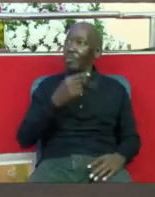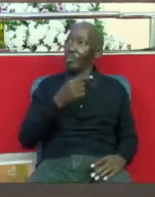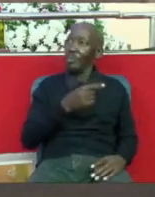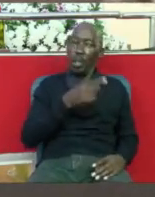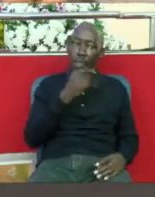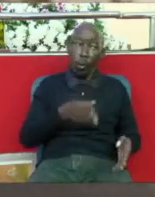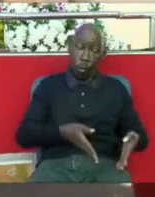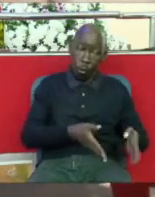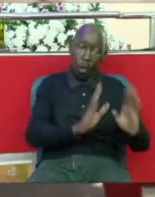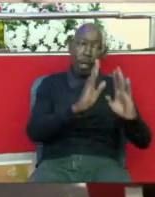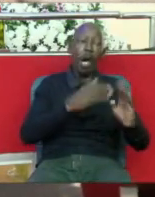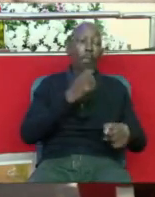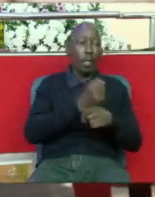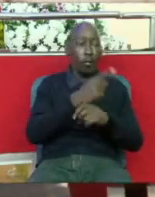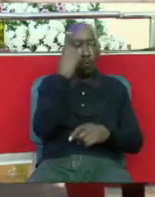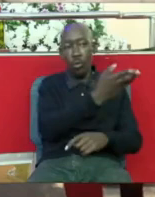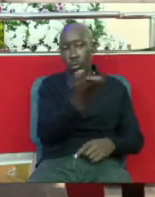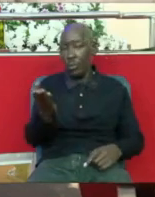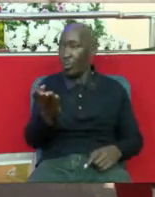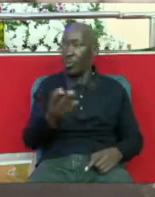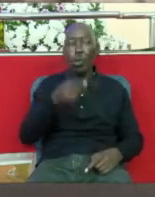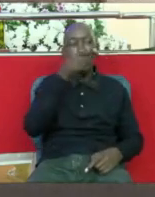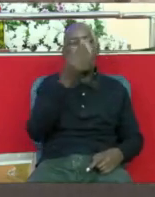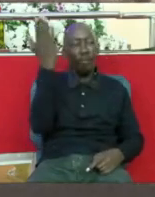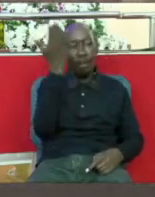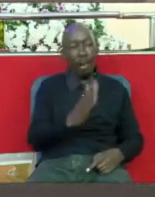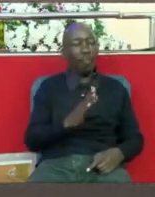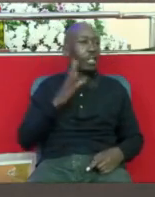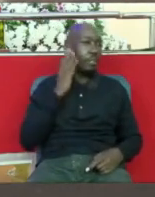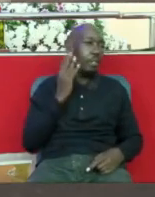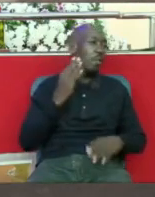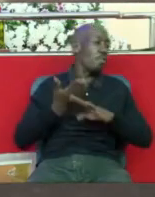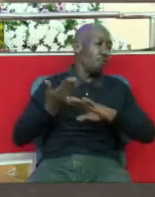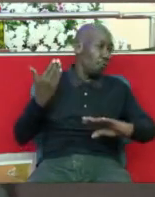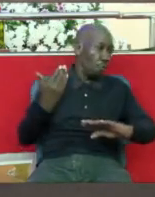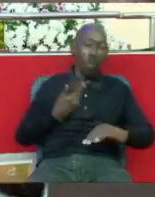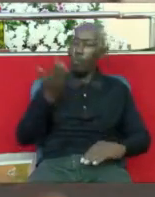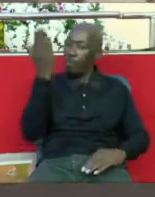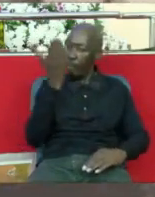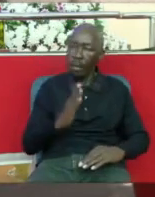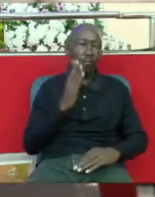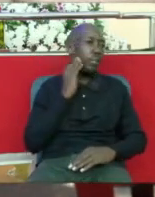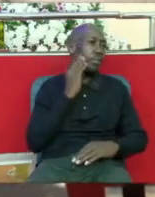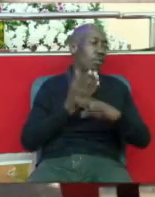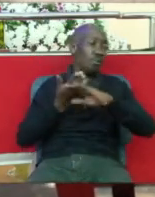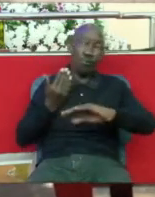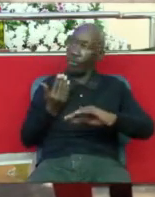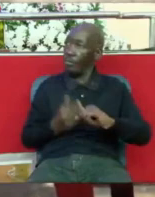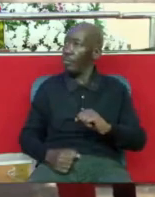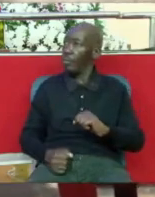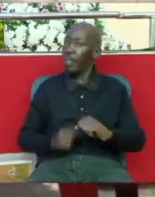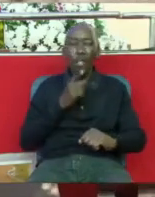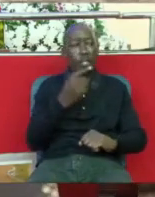the way I'm about to make for you, you have not passed before. You've not passed before.